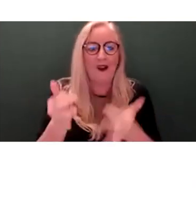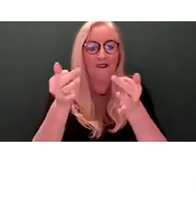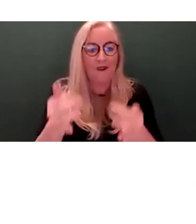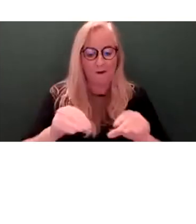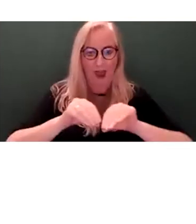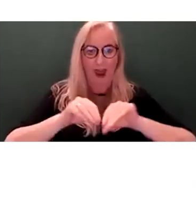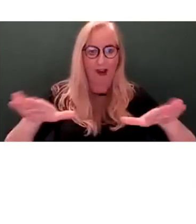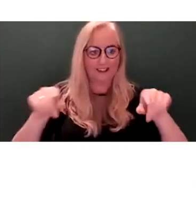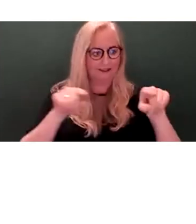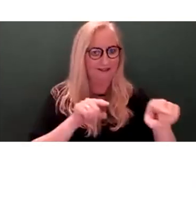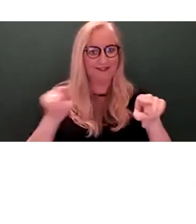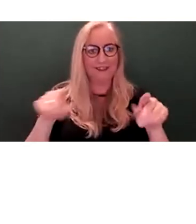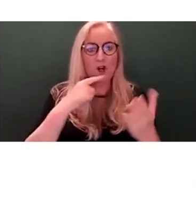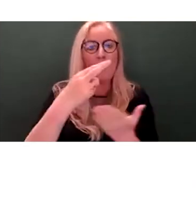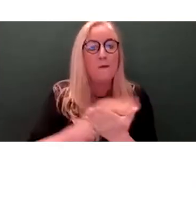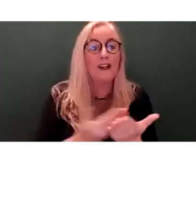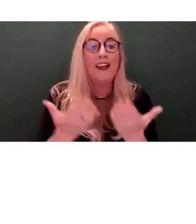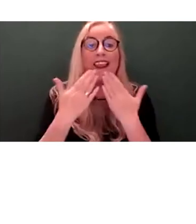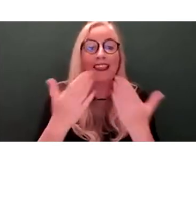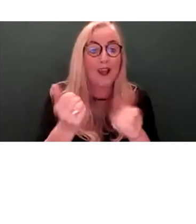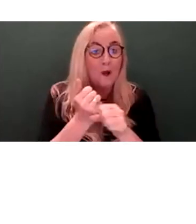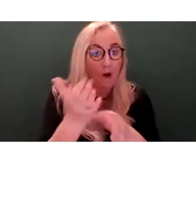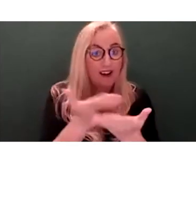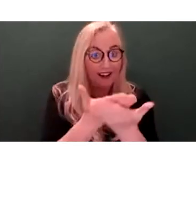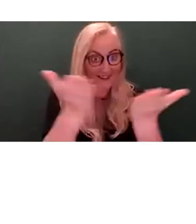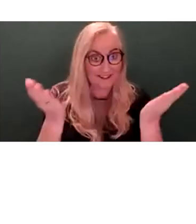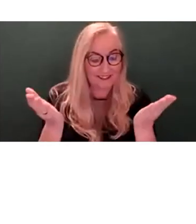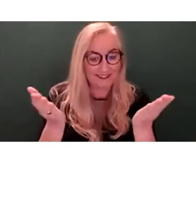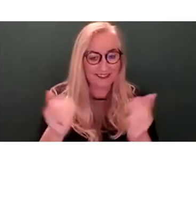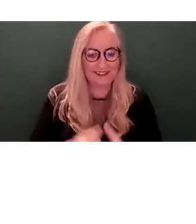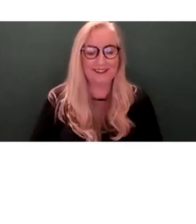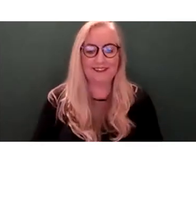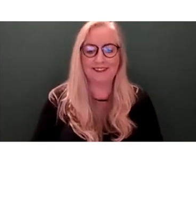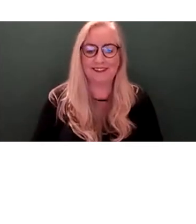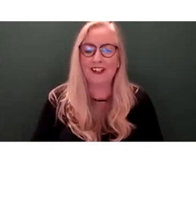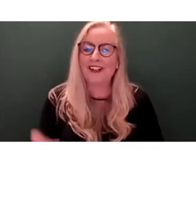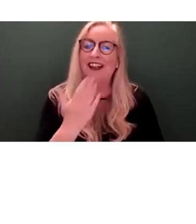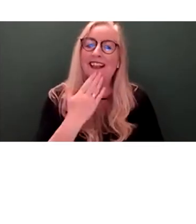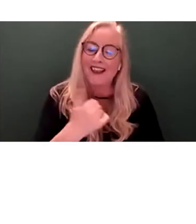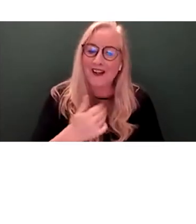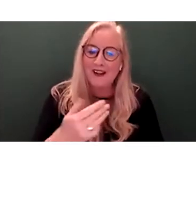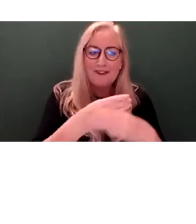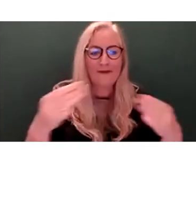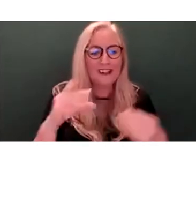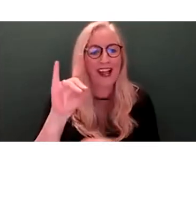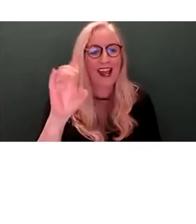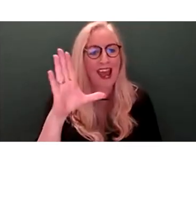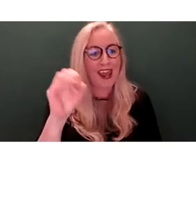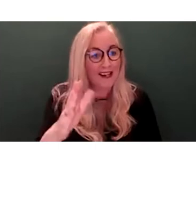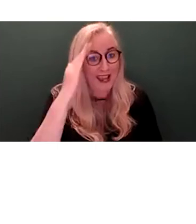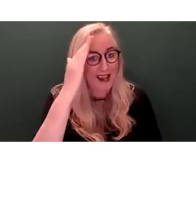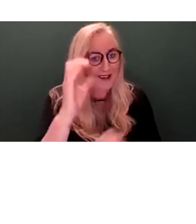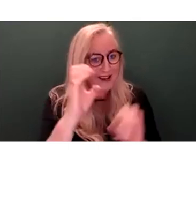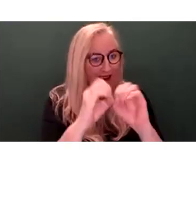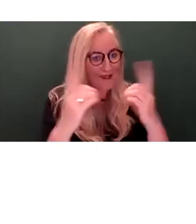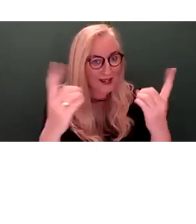launch these reports. Thank you all. Thank you very much, Helen. And hello, everybody. And